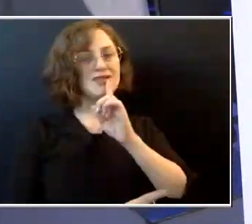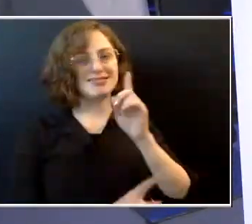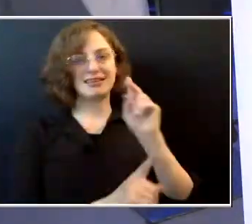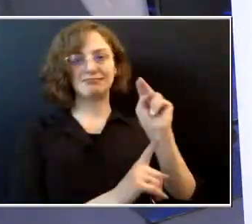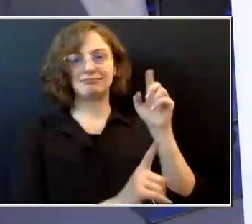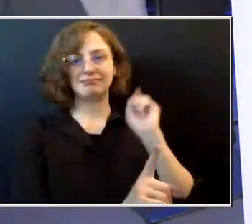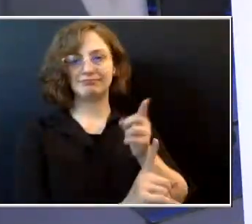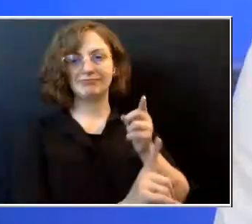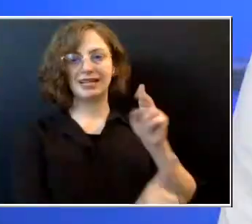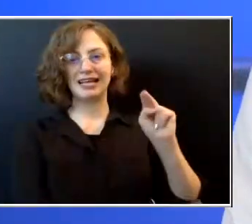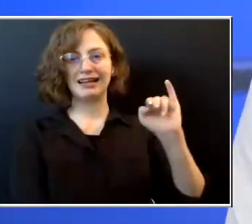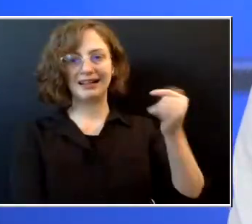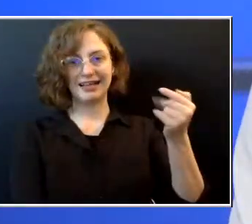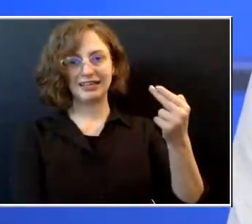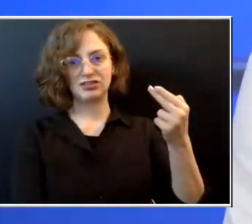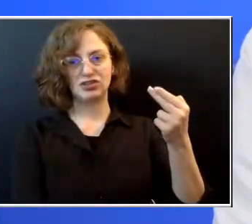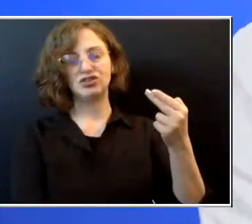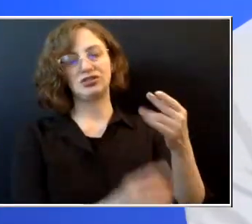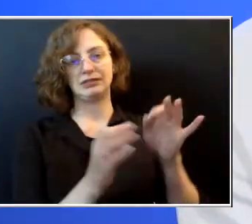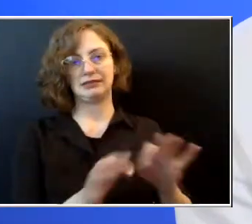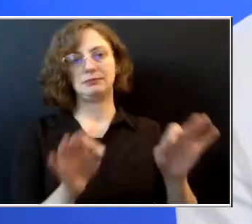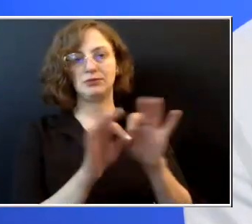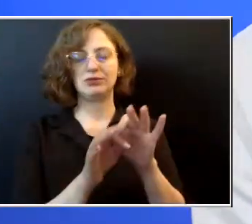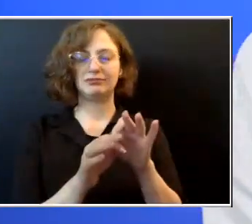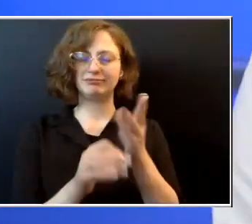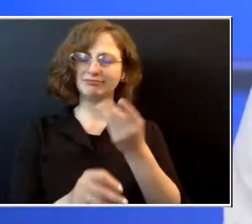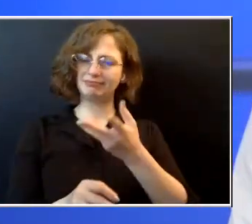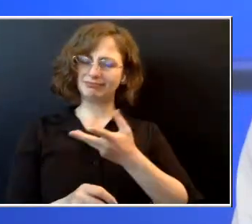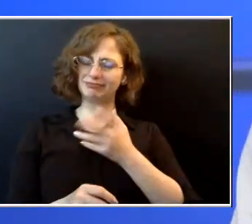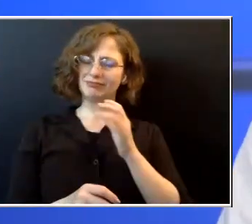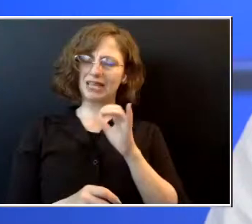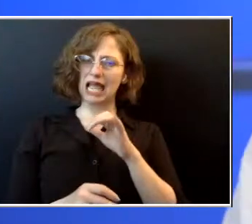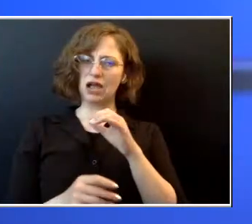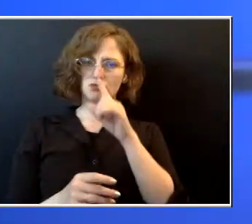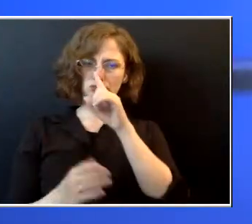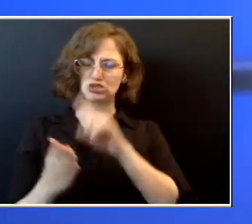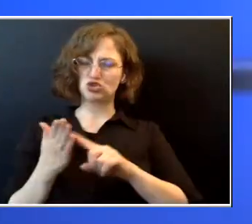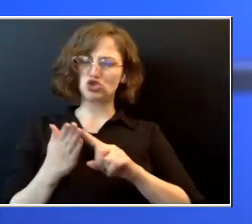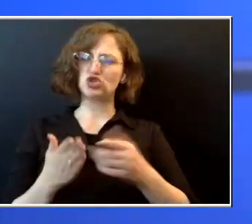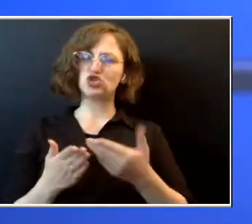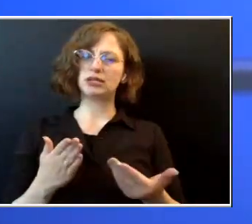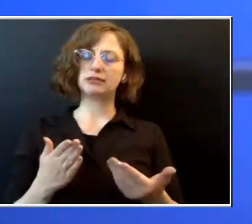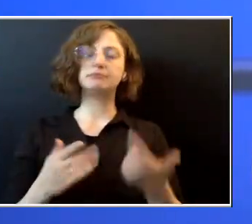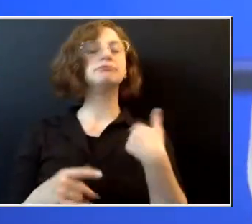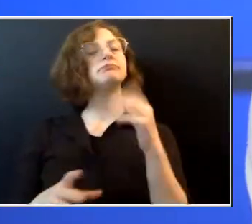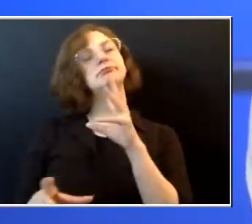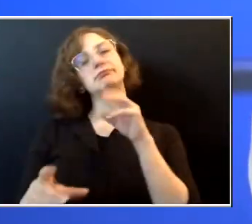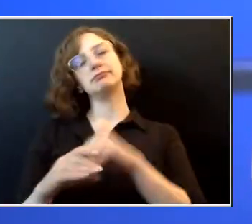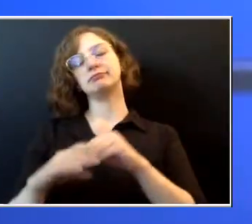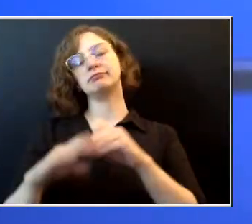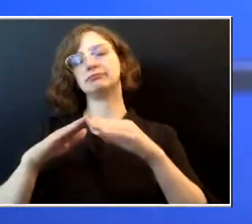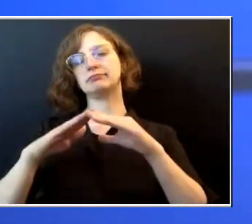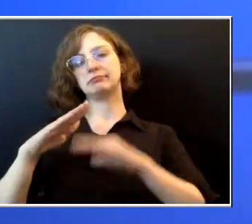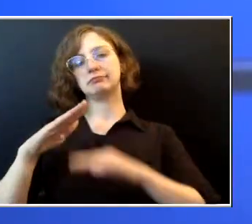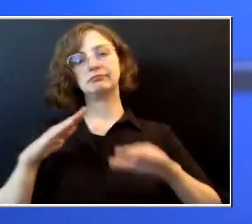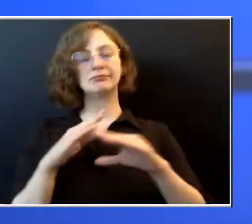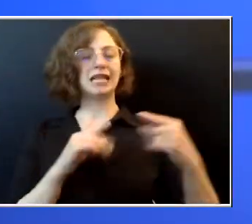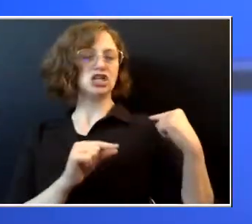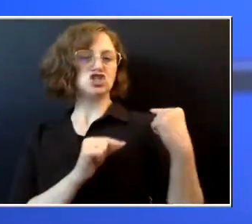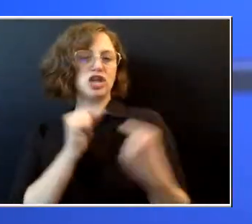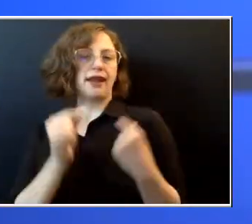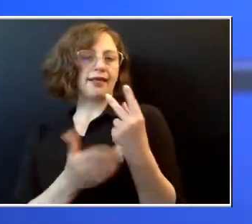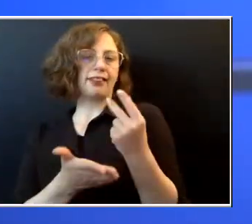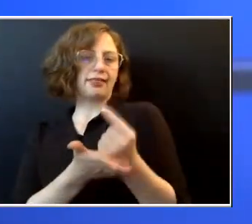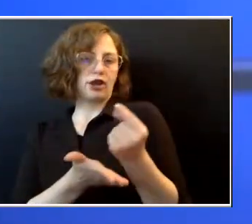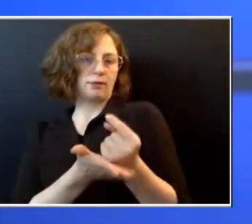done. Well, I was involved in the very basics of genetic therapies, and